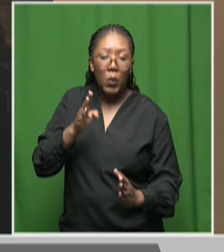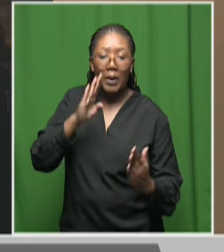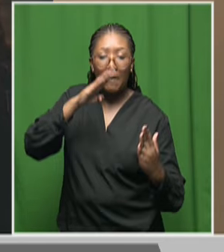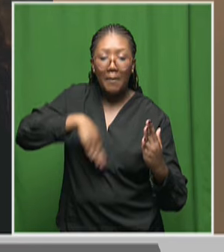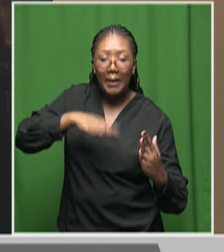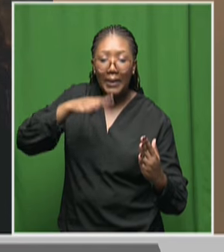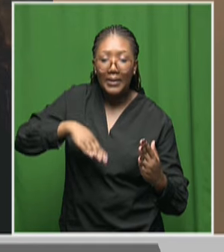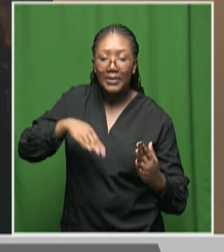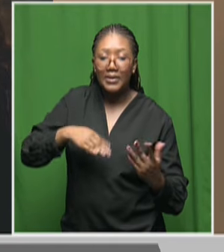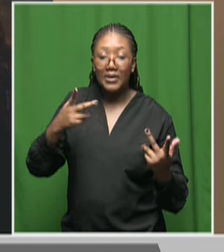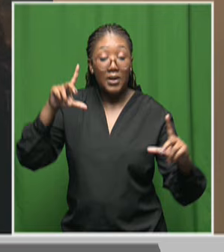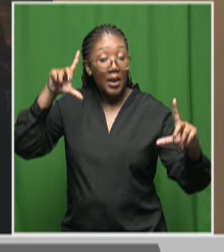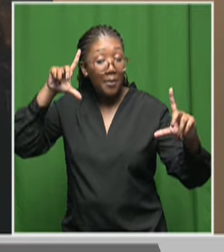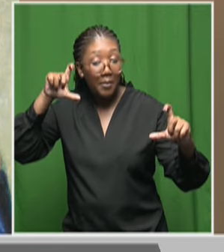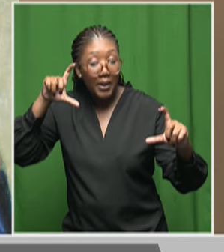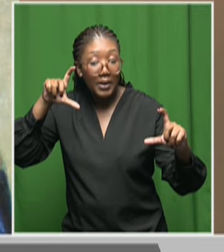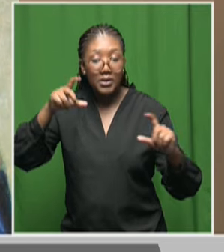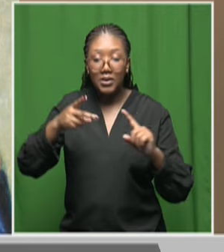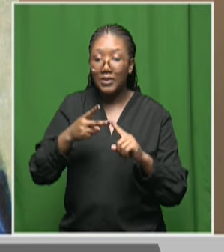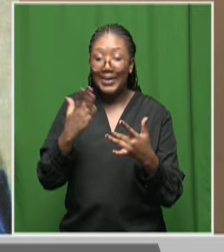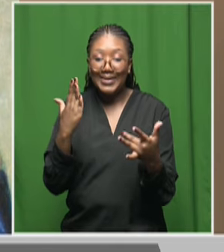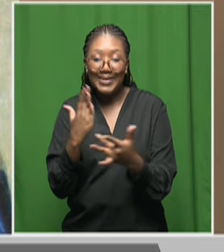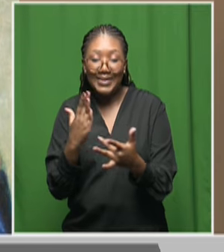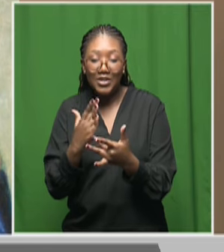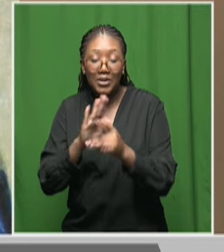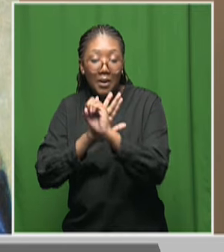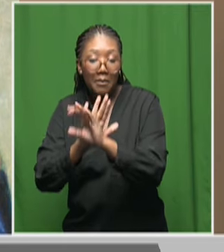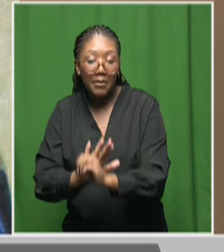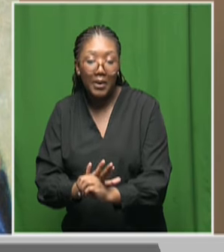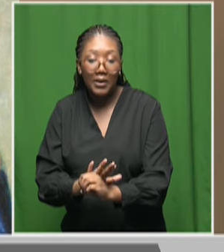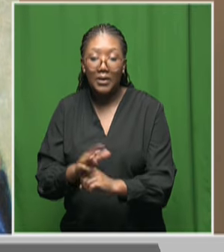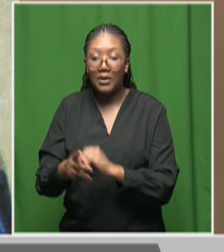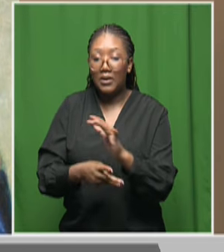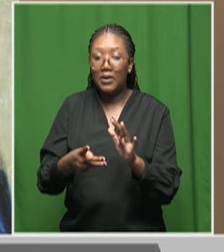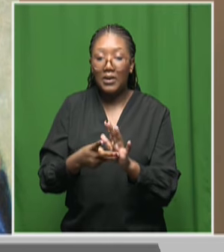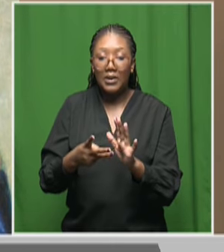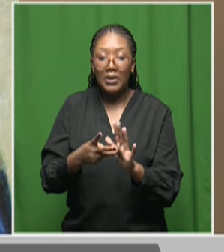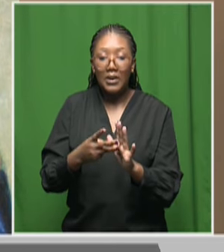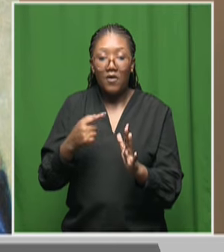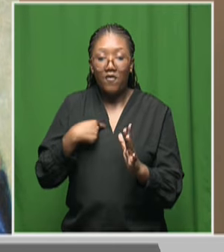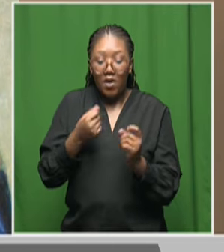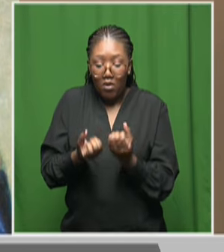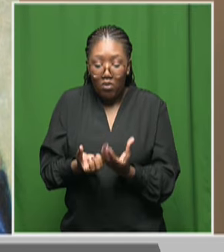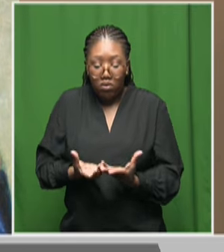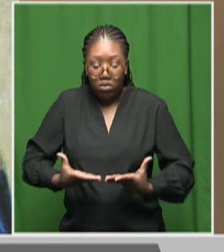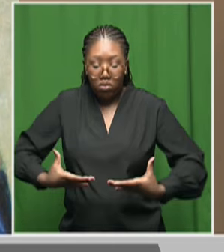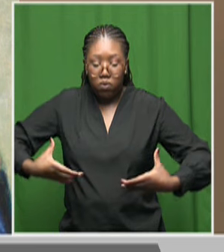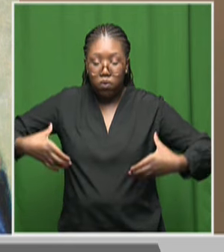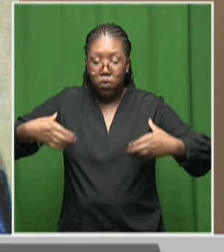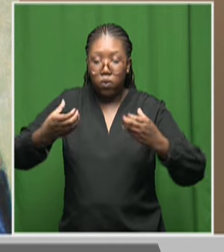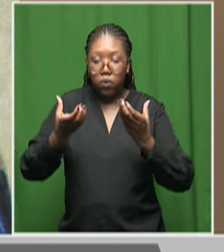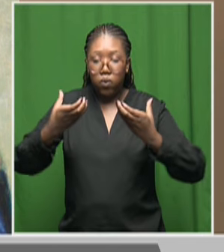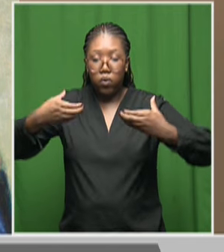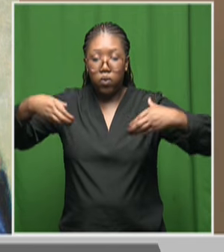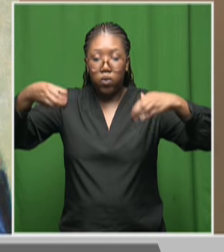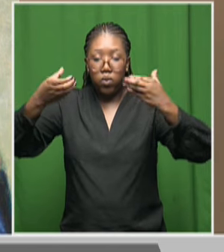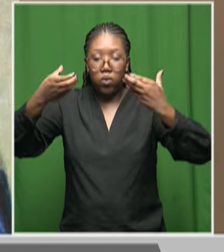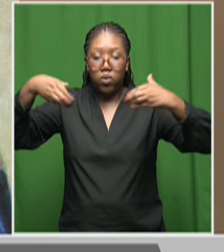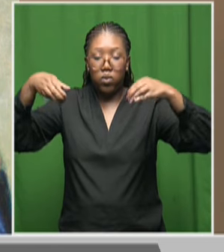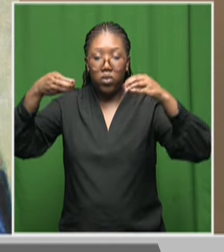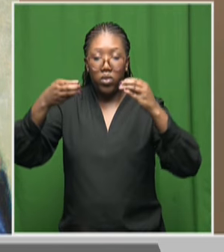at this stage, photography, digital media, vector illustrations, and sculptural works. The very first year, we